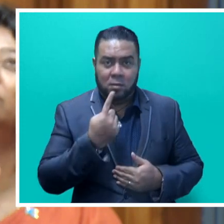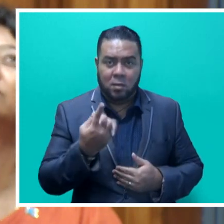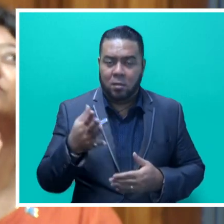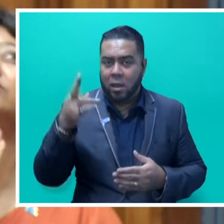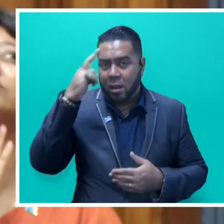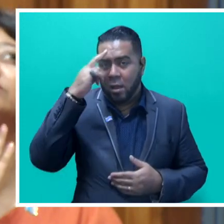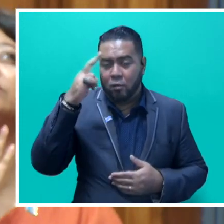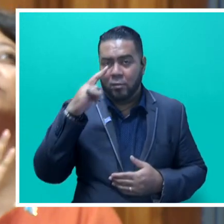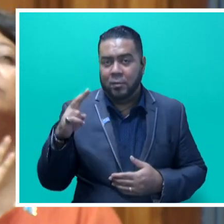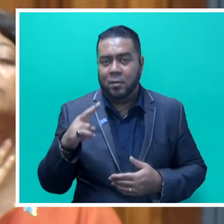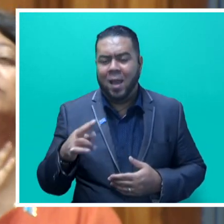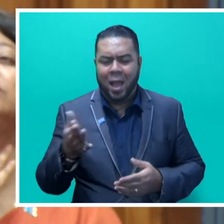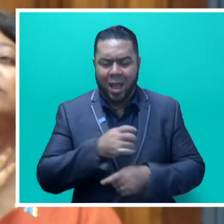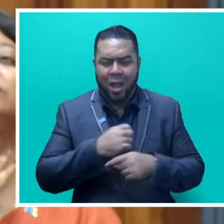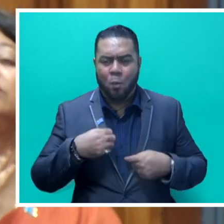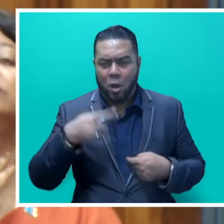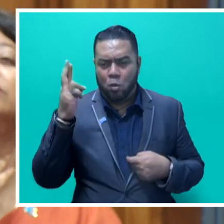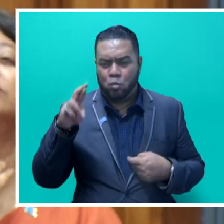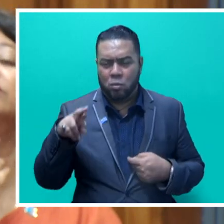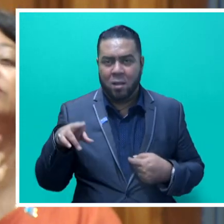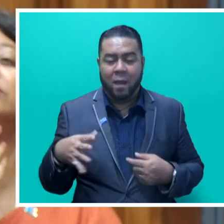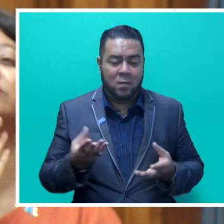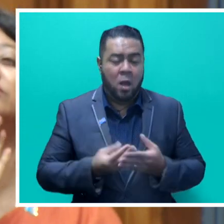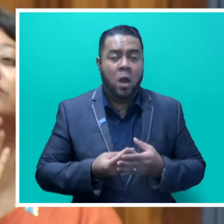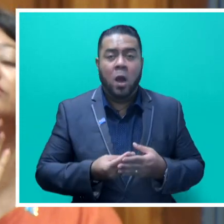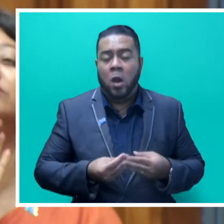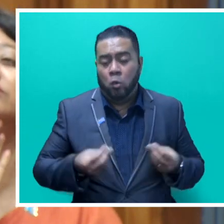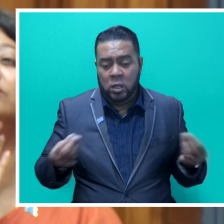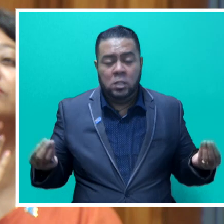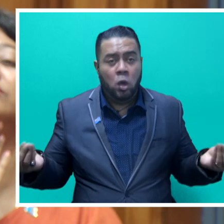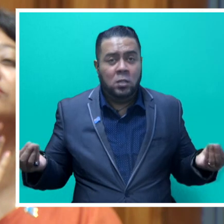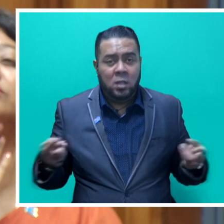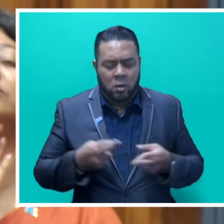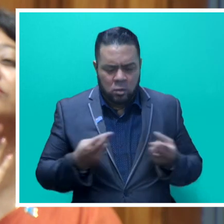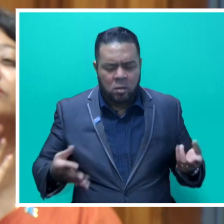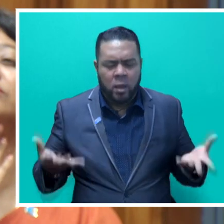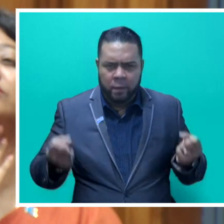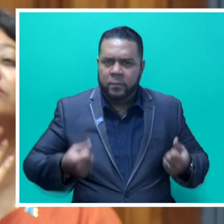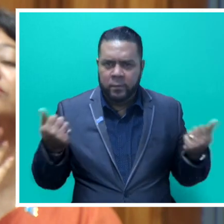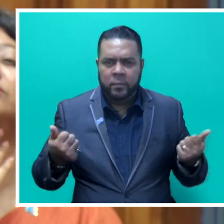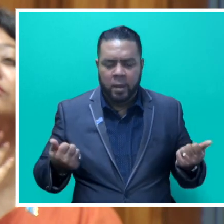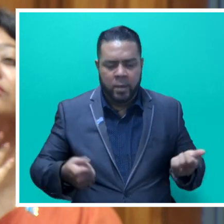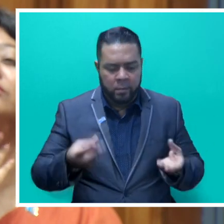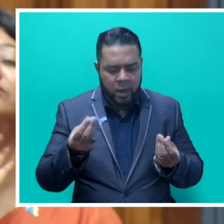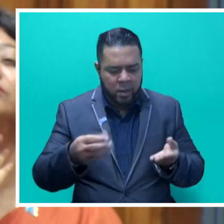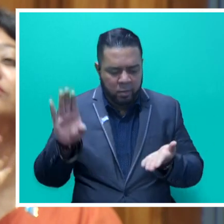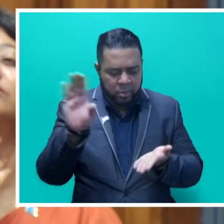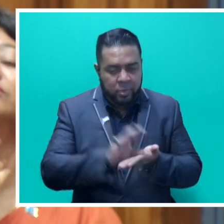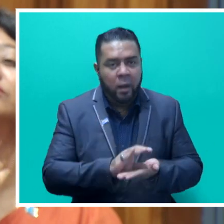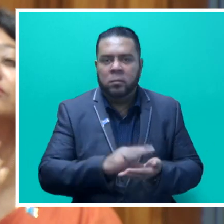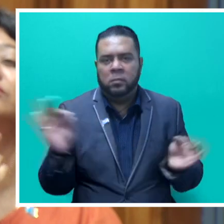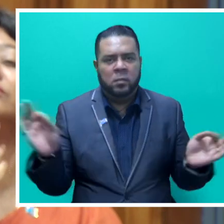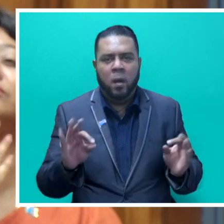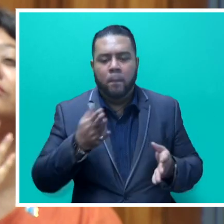discourse, our rural areas are resource-rich, but the majority are cash poor because we have been slow to appreciate the potential